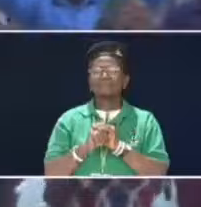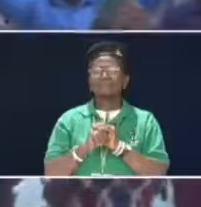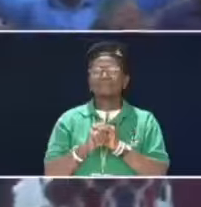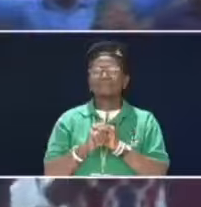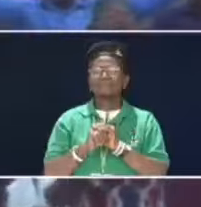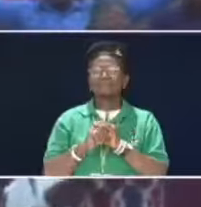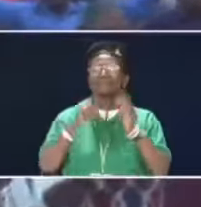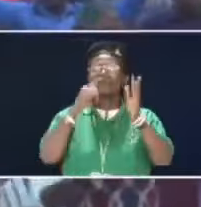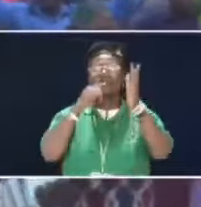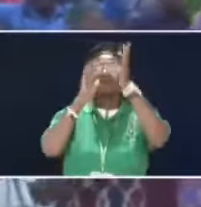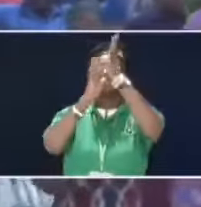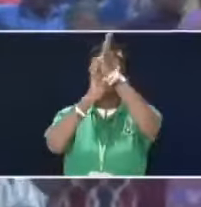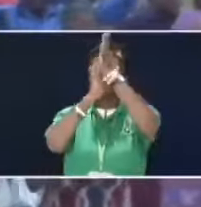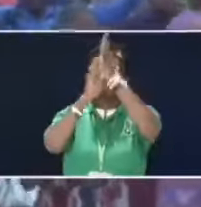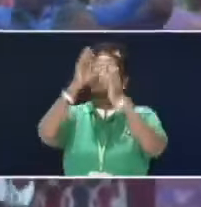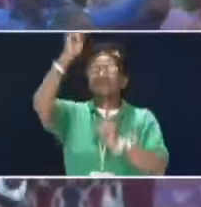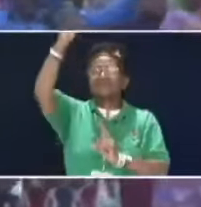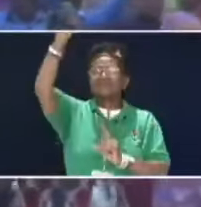Praise Him.